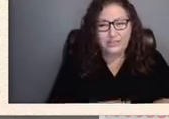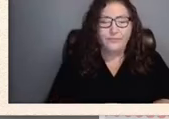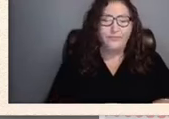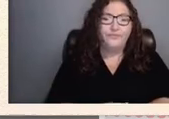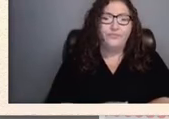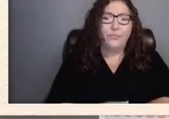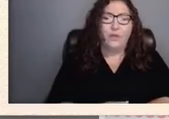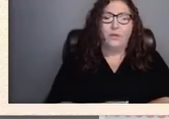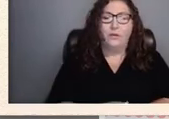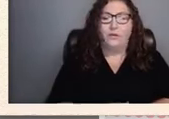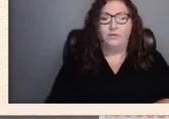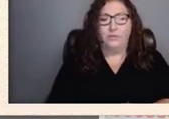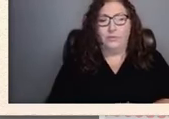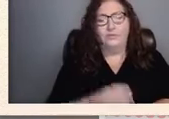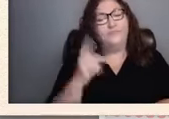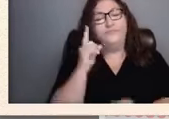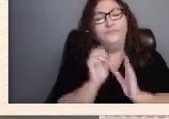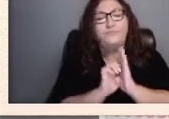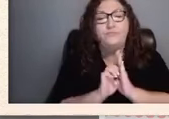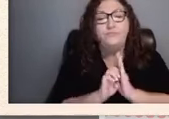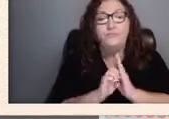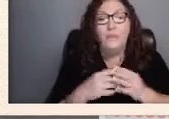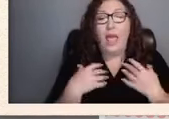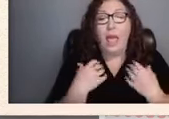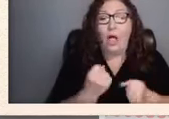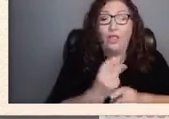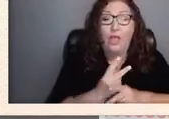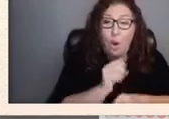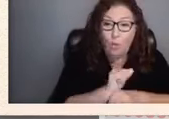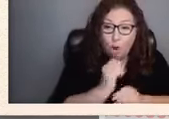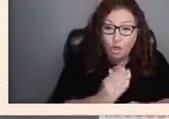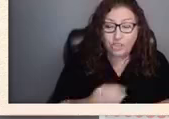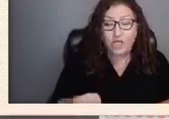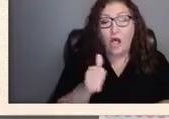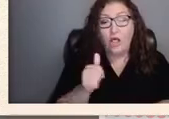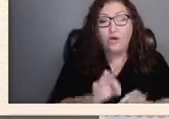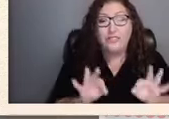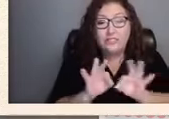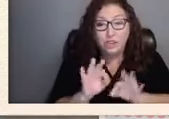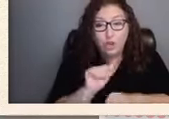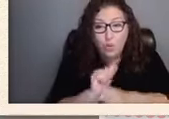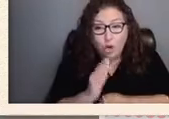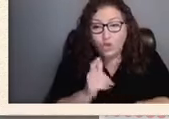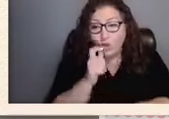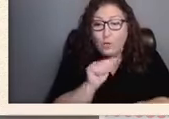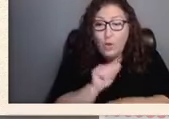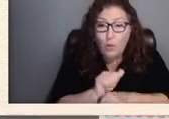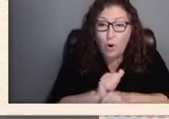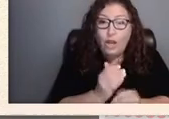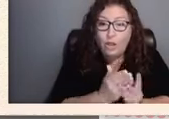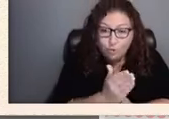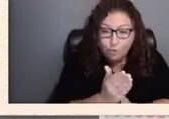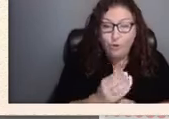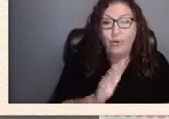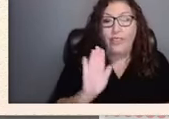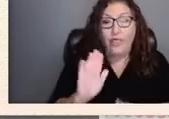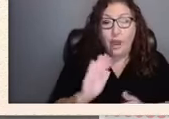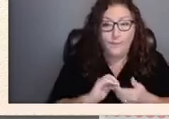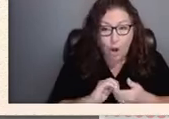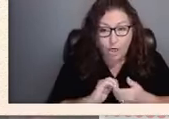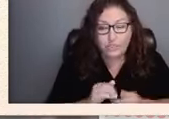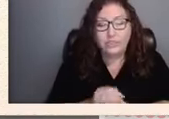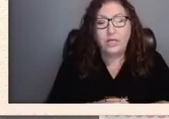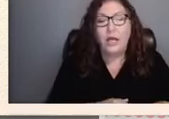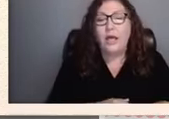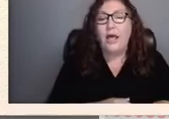COVID. So, for example, healthcare workers, other essential workers who've been working throughout, their partners, have